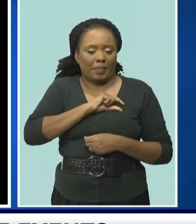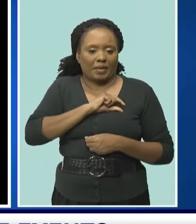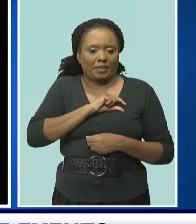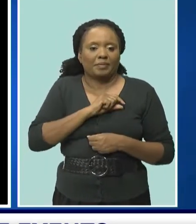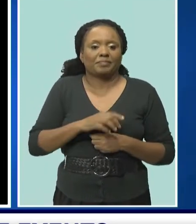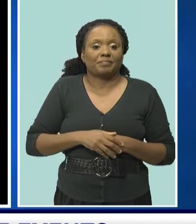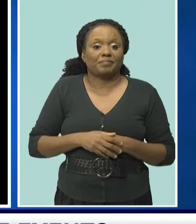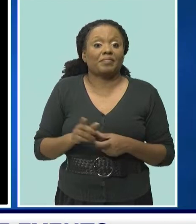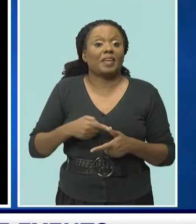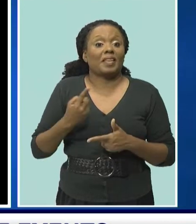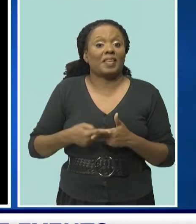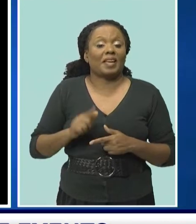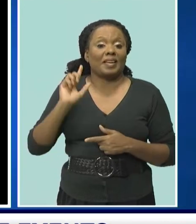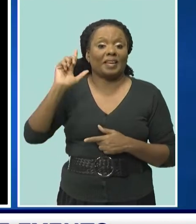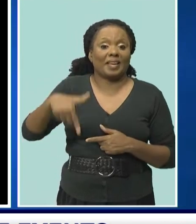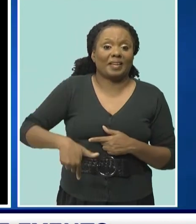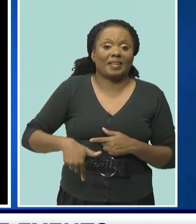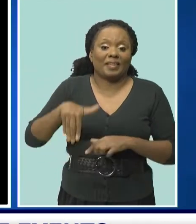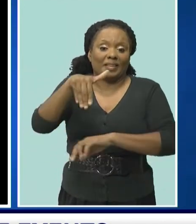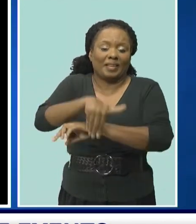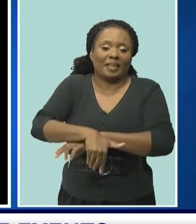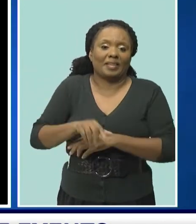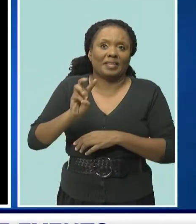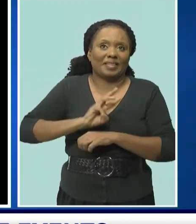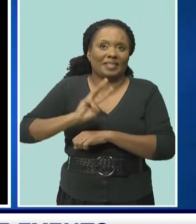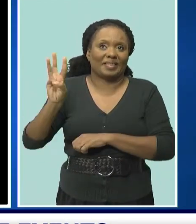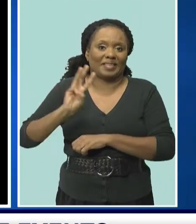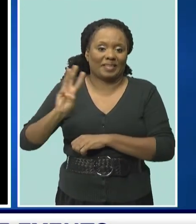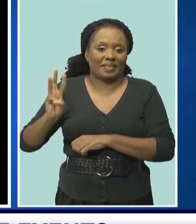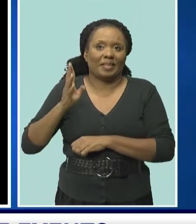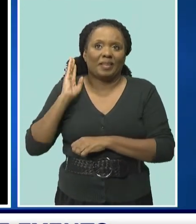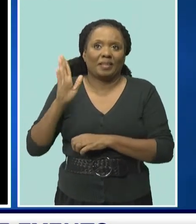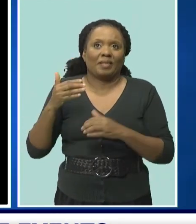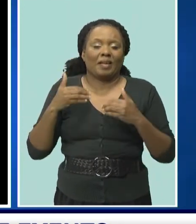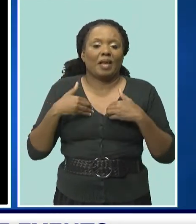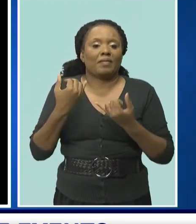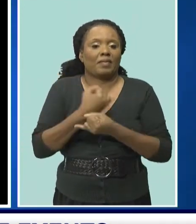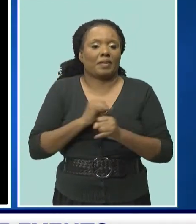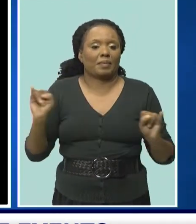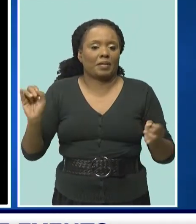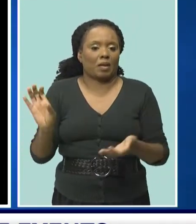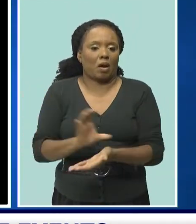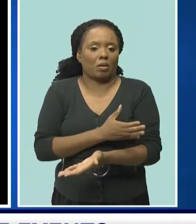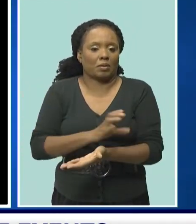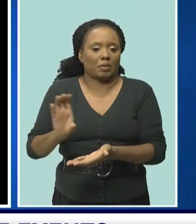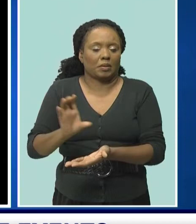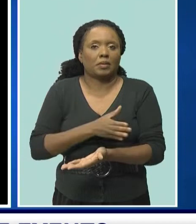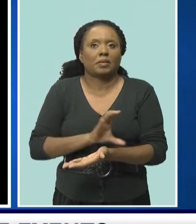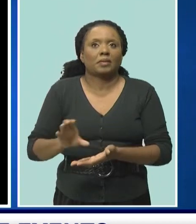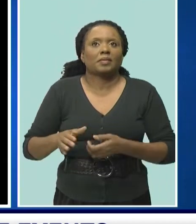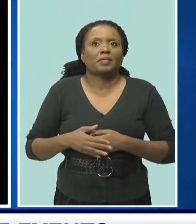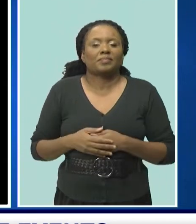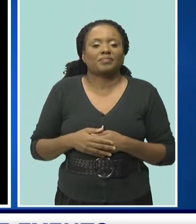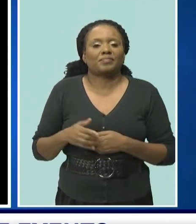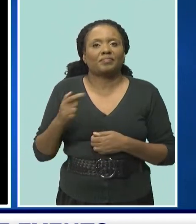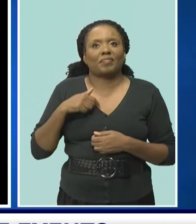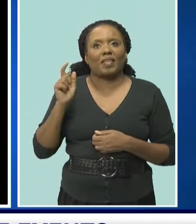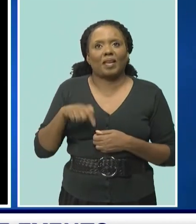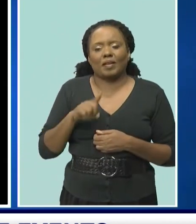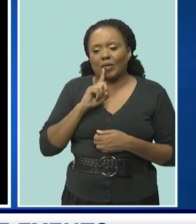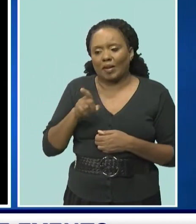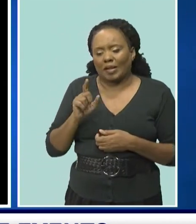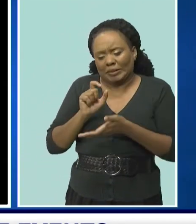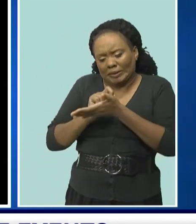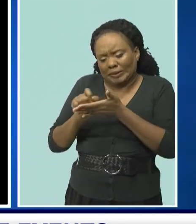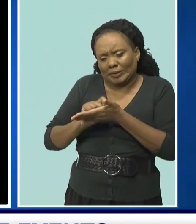of Independence Day, and that will be the inaugural Independence Concert. And I had to actually write down